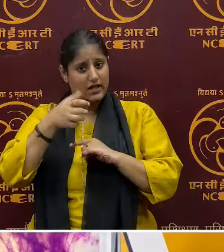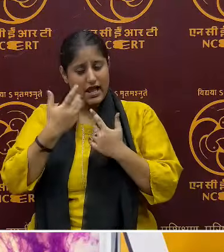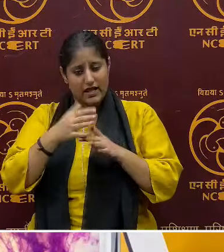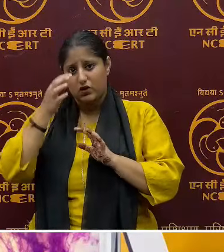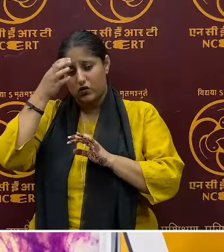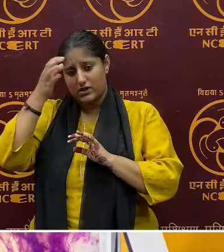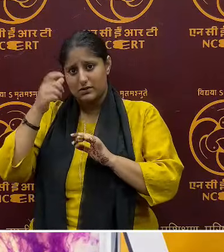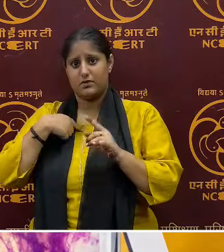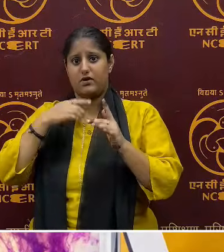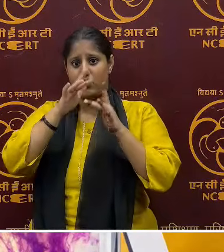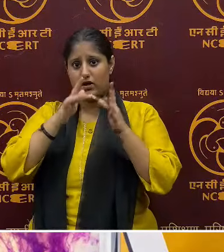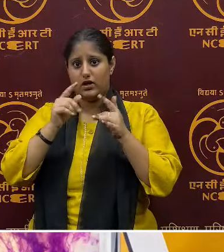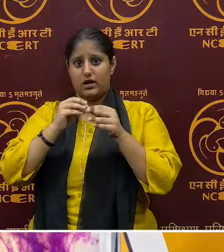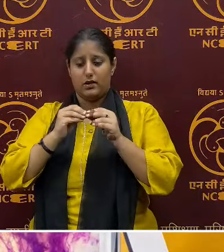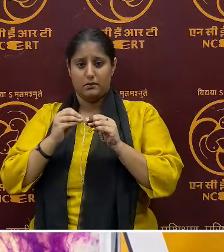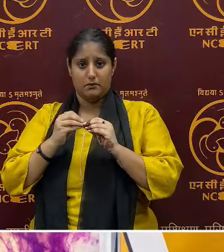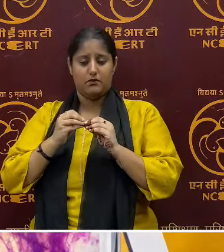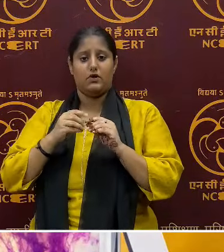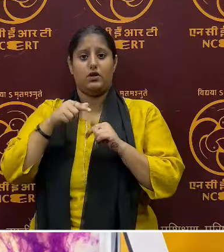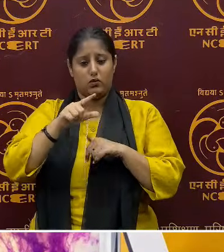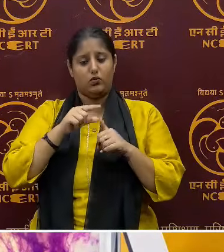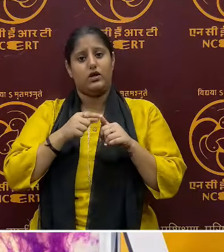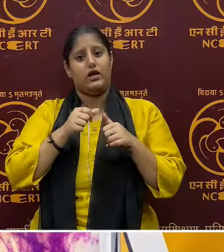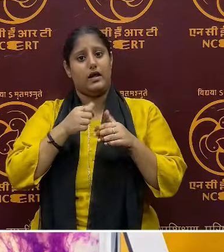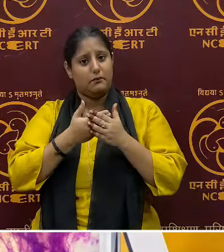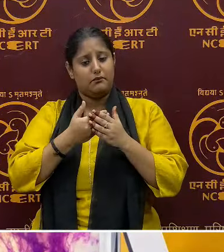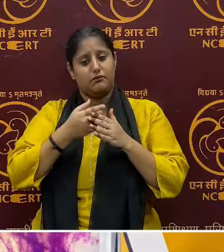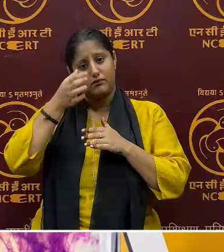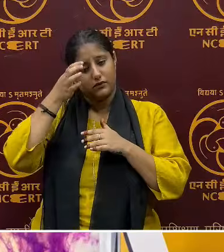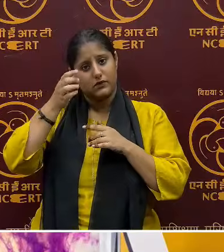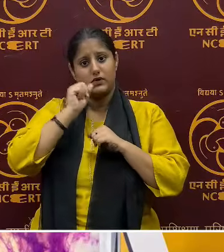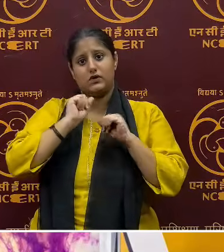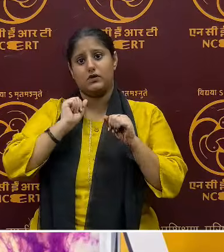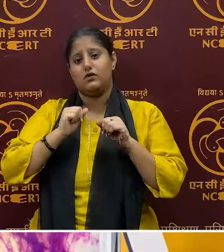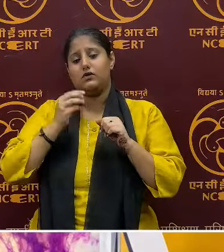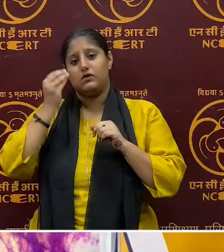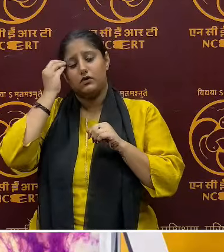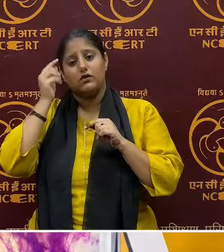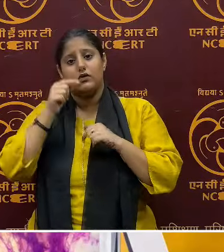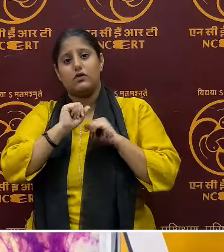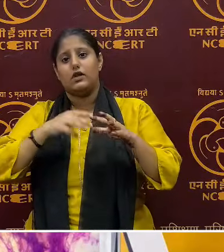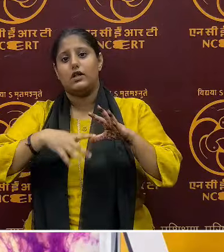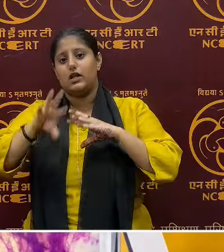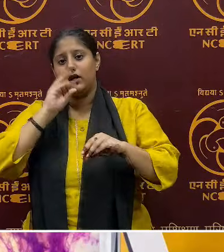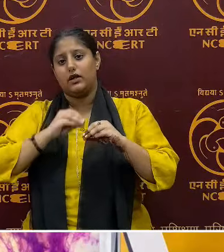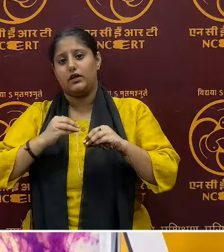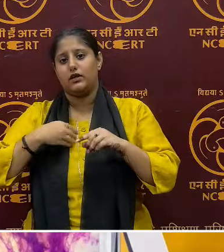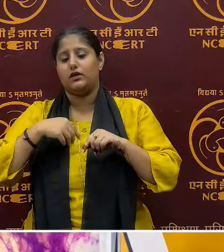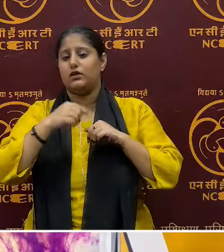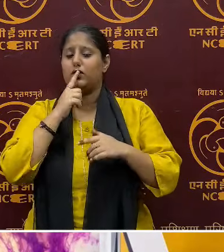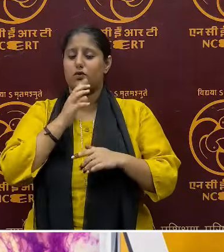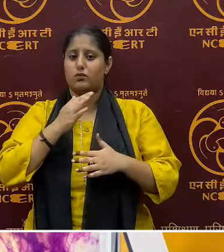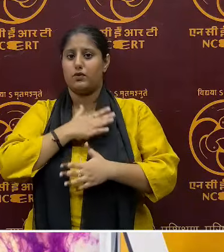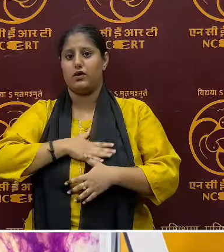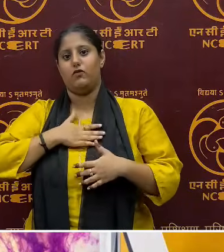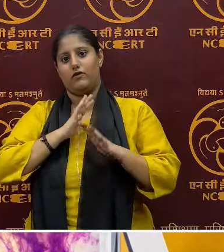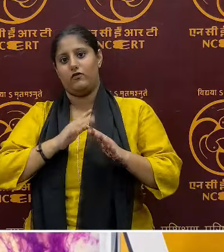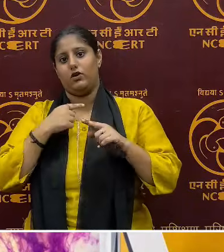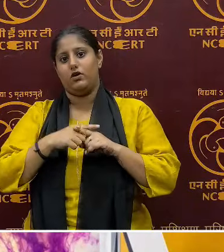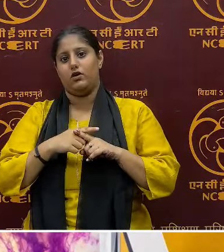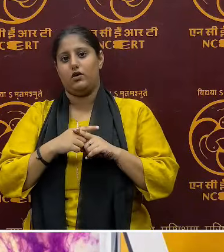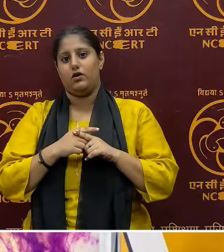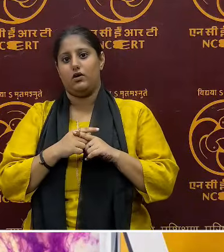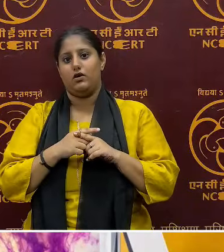learn it through virtual lab, apply that knowledge, and you can definitely score well in the examination. Learning is going to be joyful now and not at